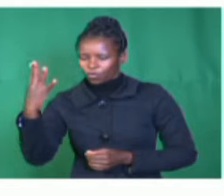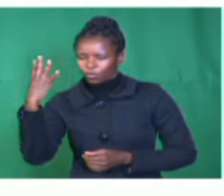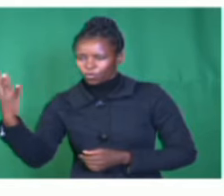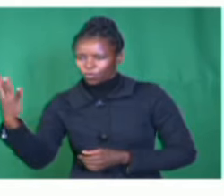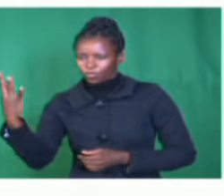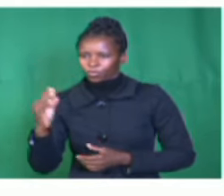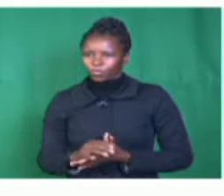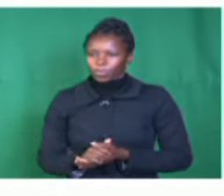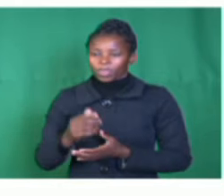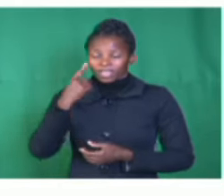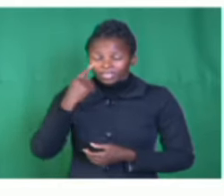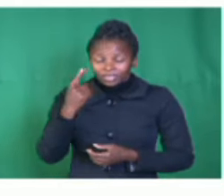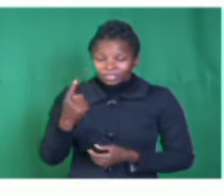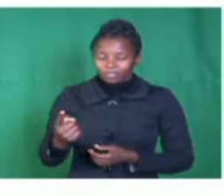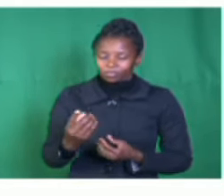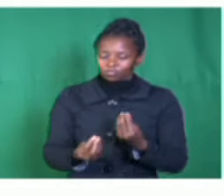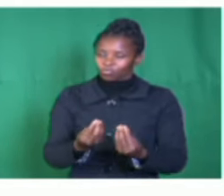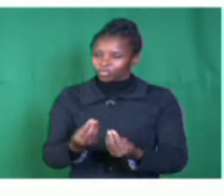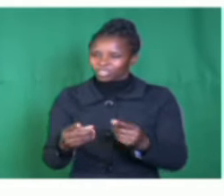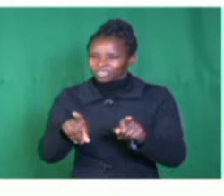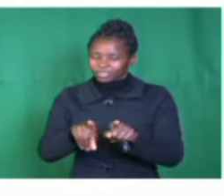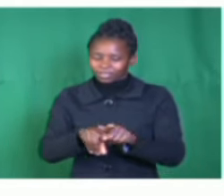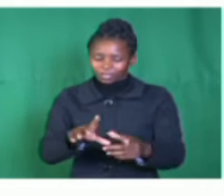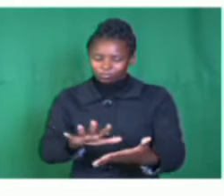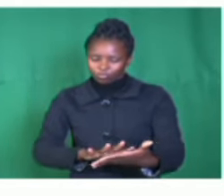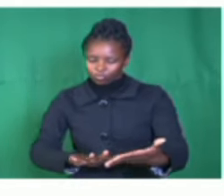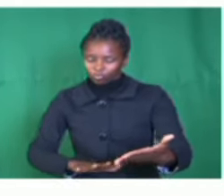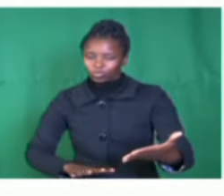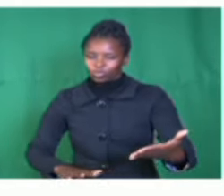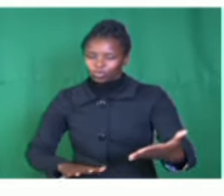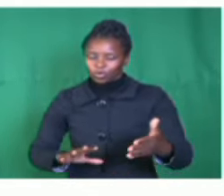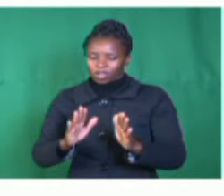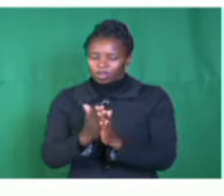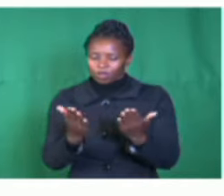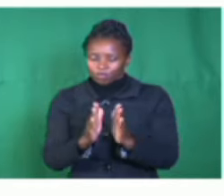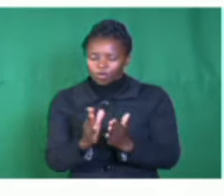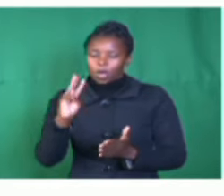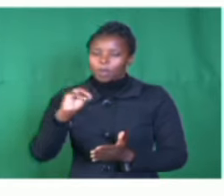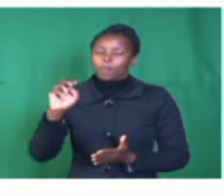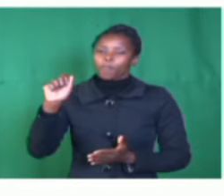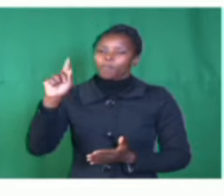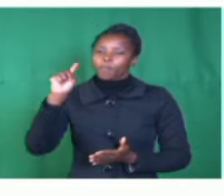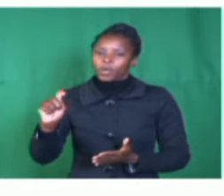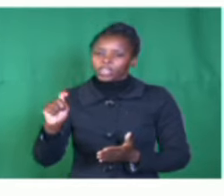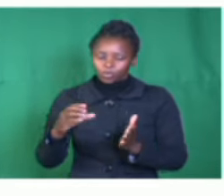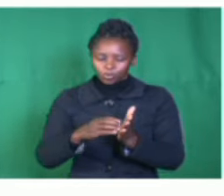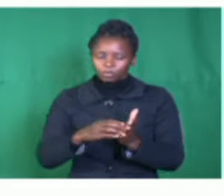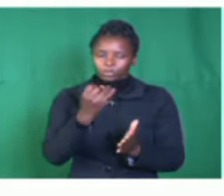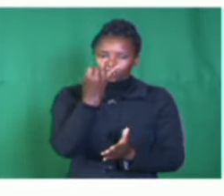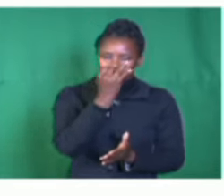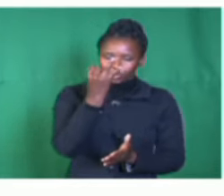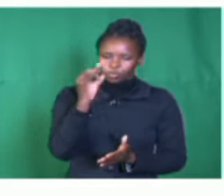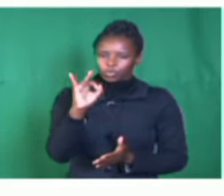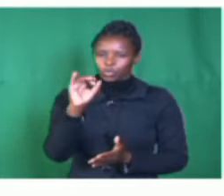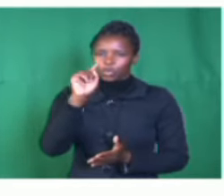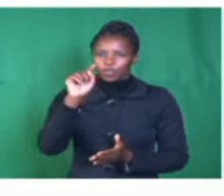verse 41 to 44. Please note, dear Elena, that the same story is also found in the book of Matthew, chapter 22,